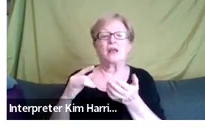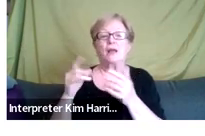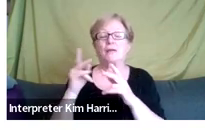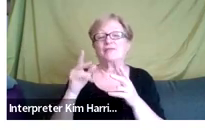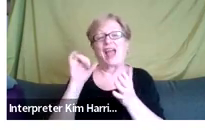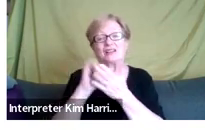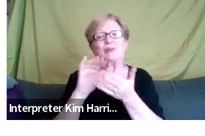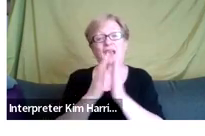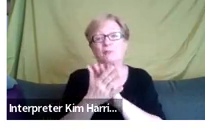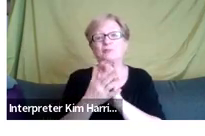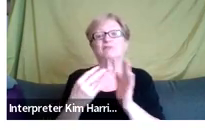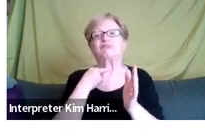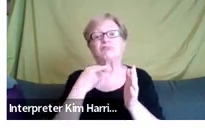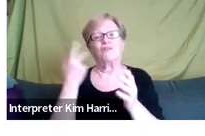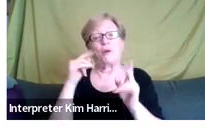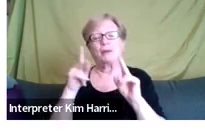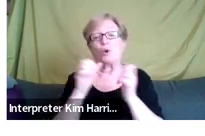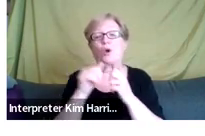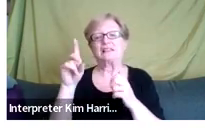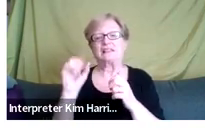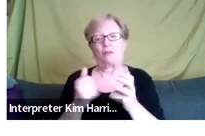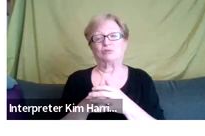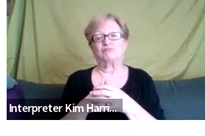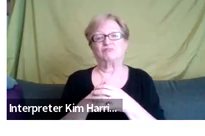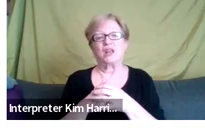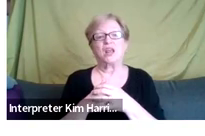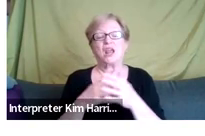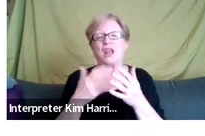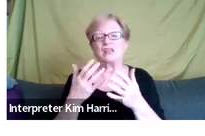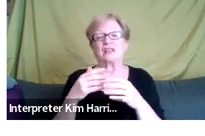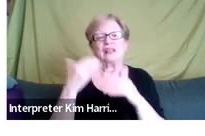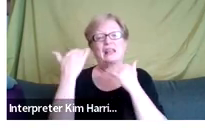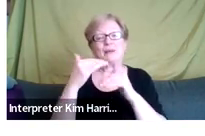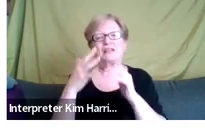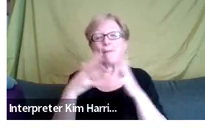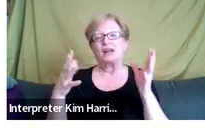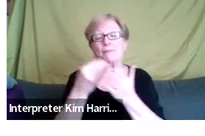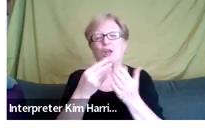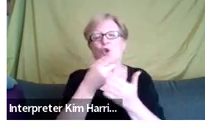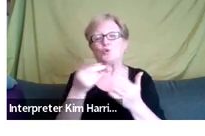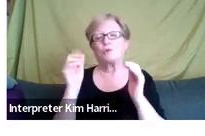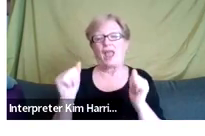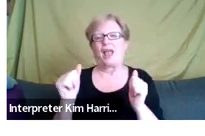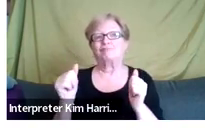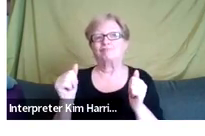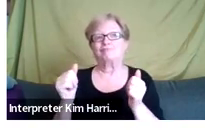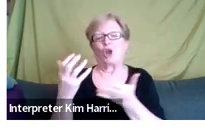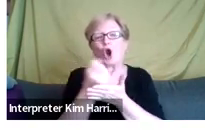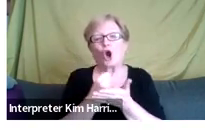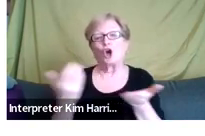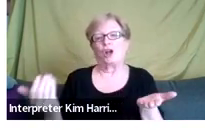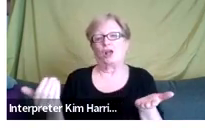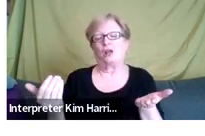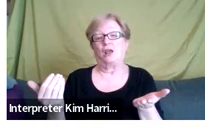many disabled people, and it limits how much money that you can even earn, you